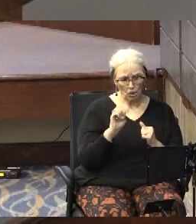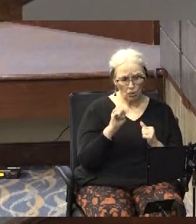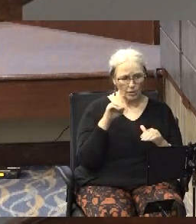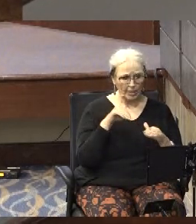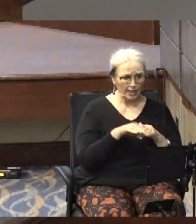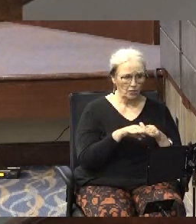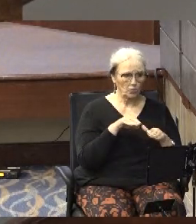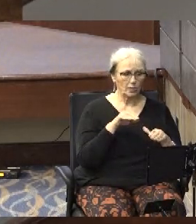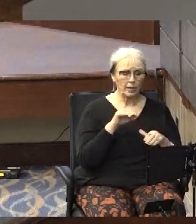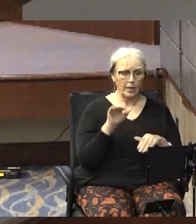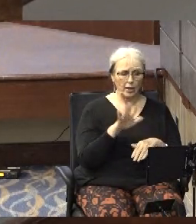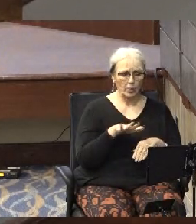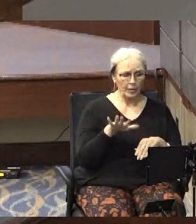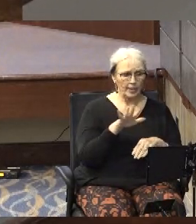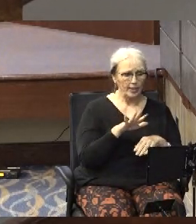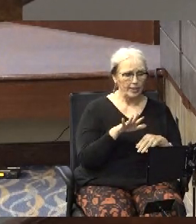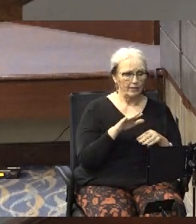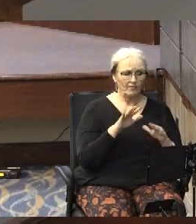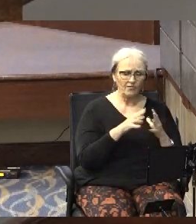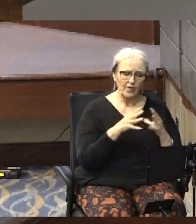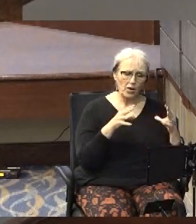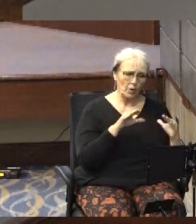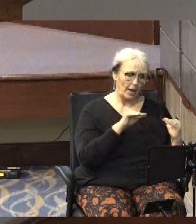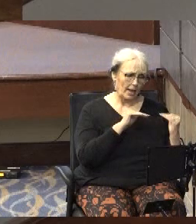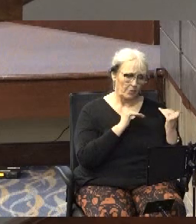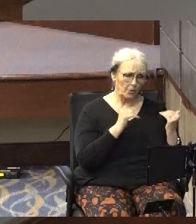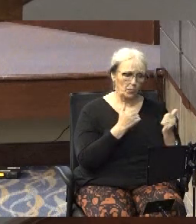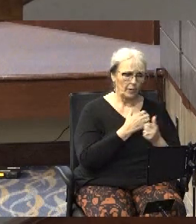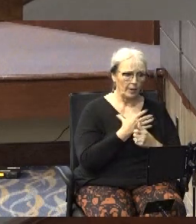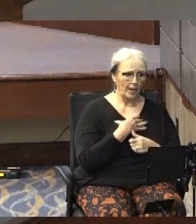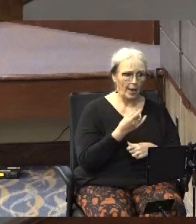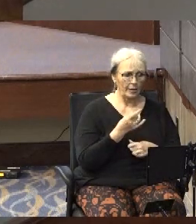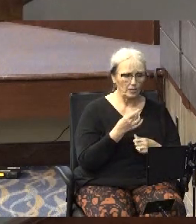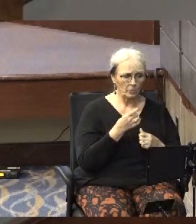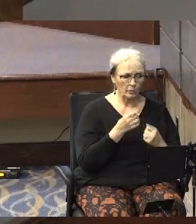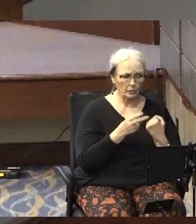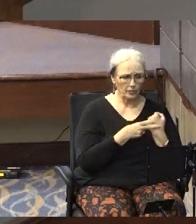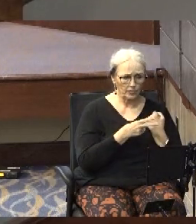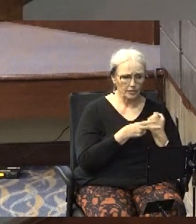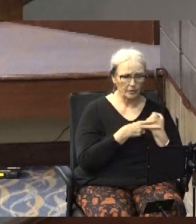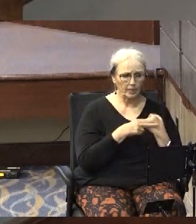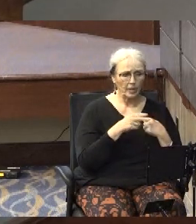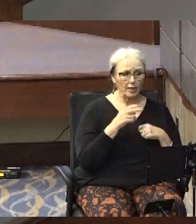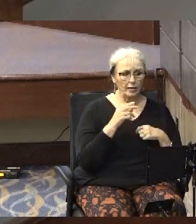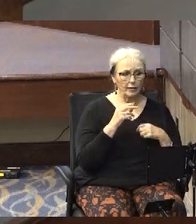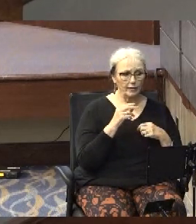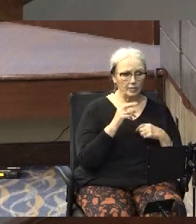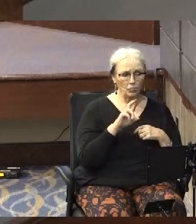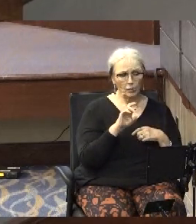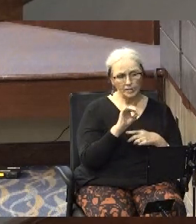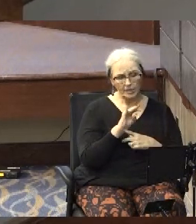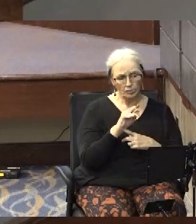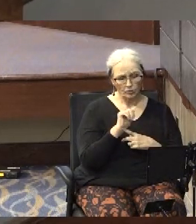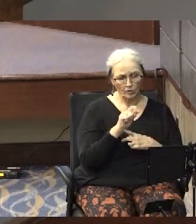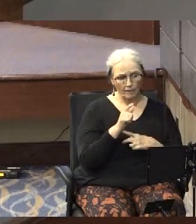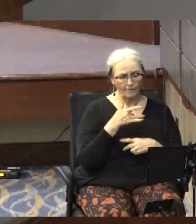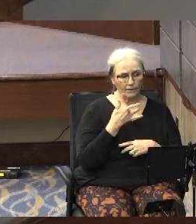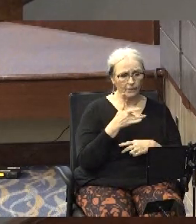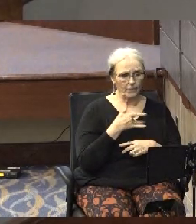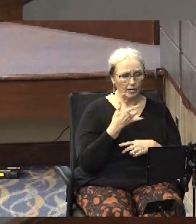neighborhood, and again, it's very limited, and we'd like to preserve the residential feel of the